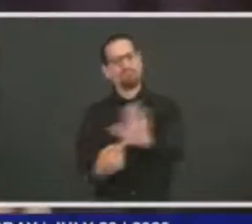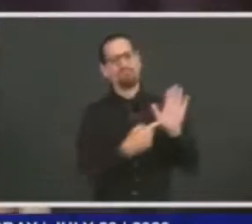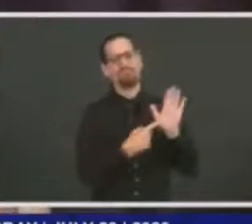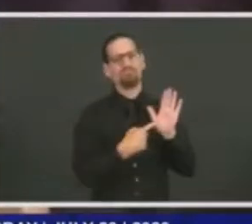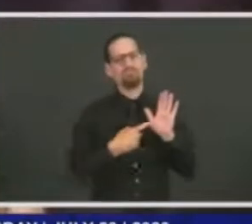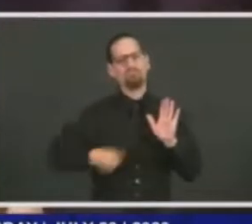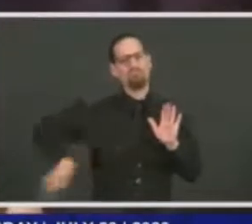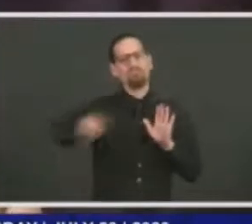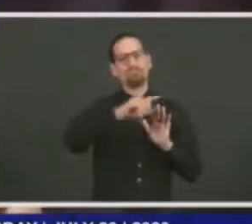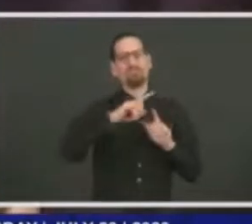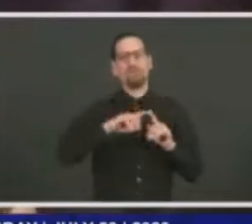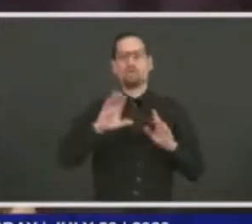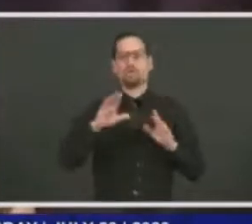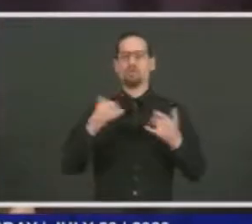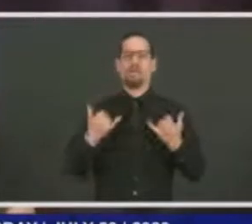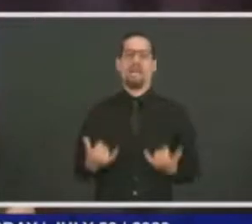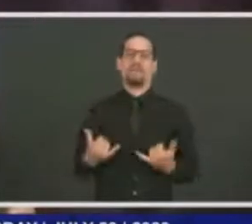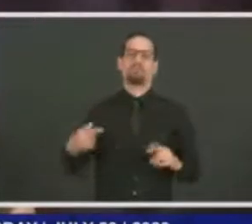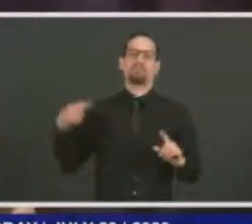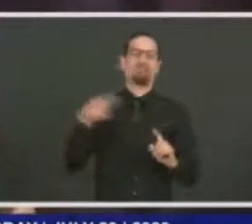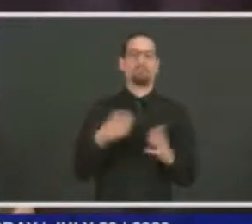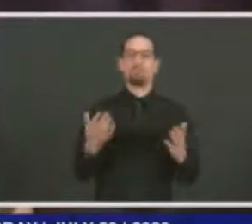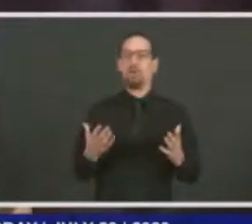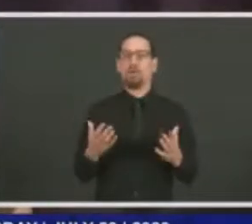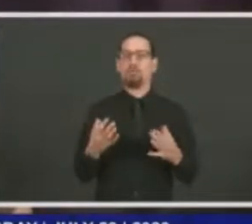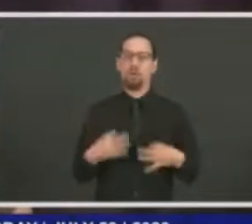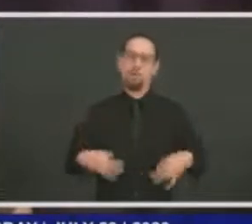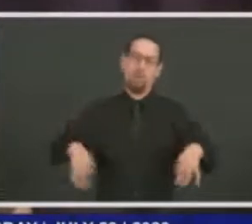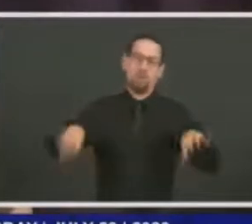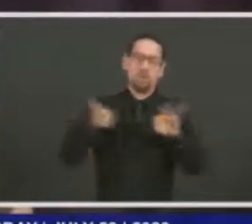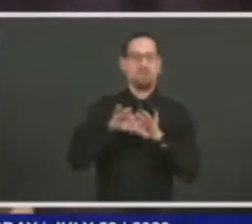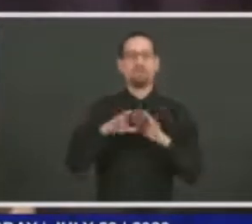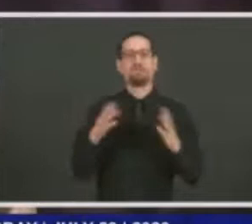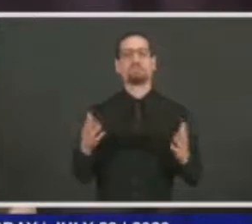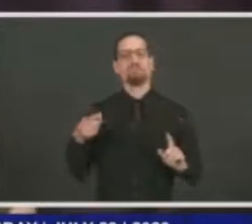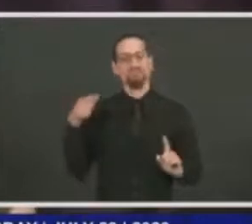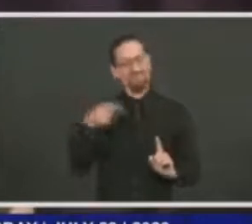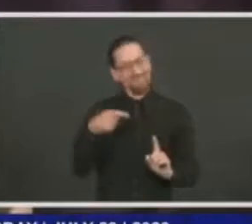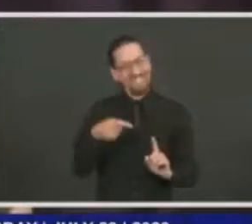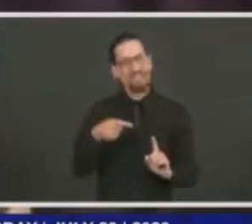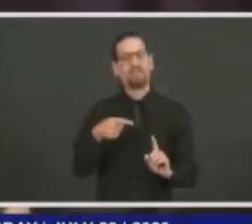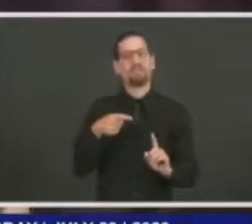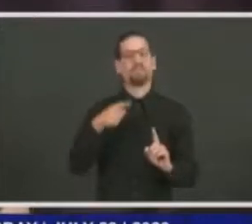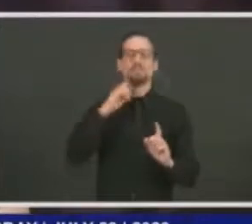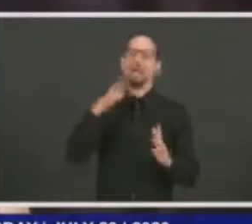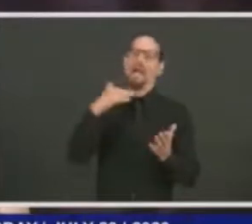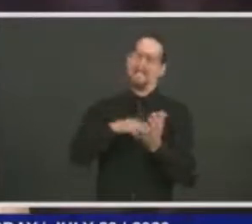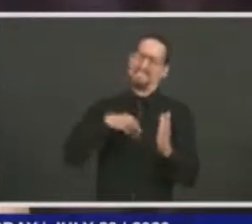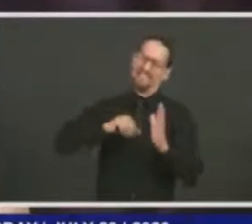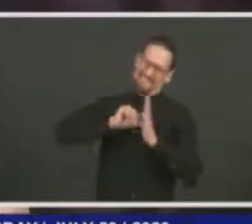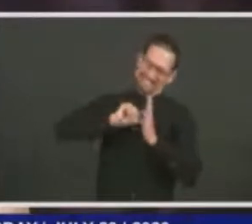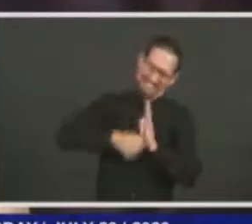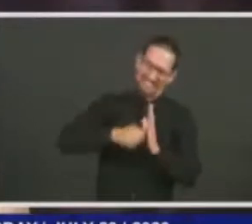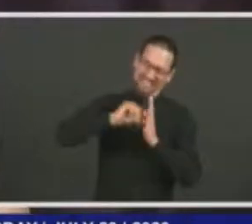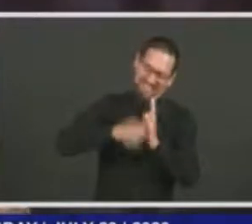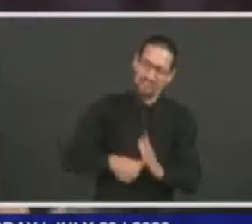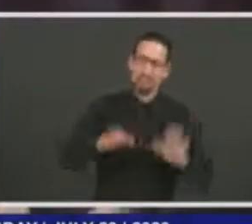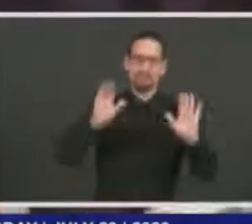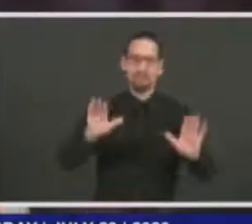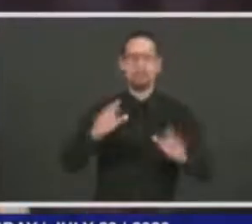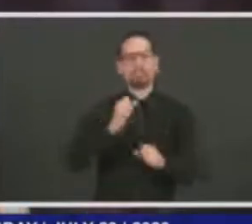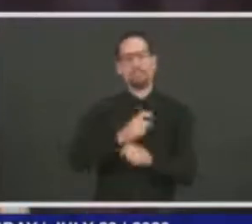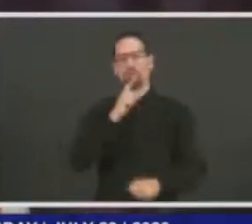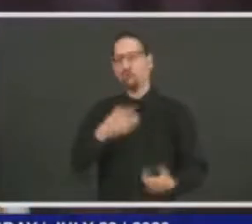is that we are looking at putting strong emphasis on ensuring plans that address the issues outlined in the reopening metrics